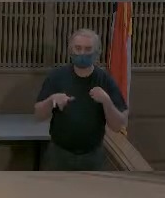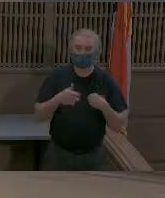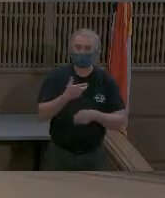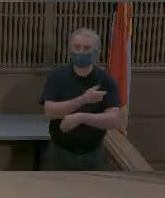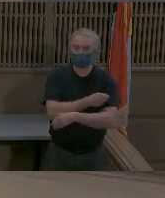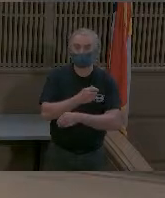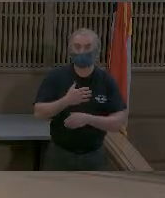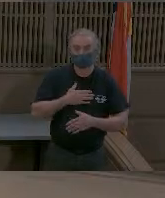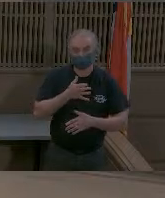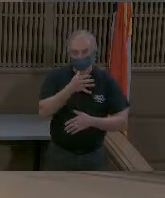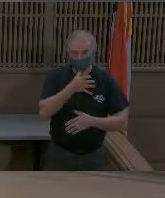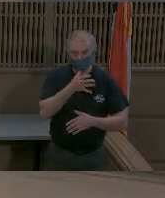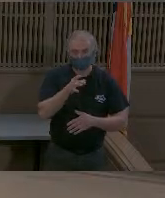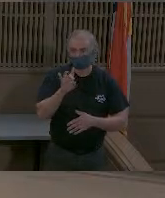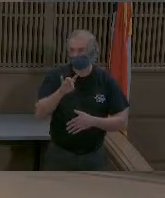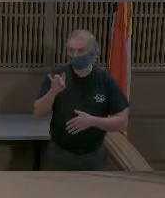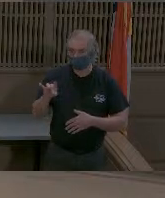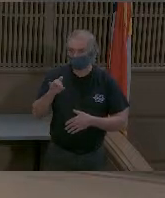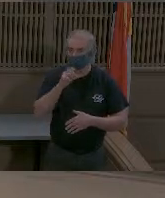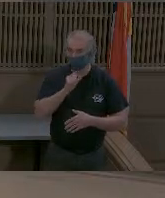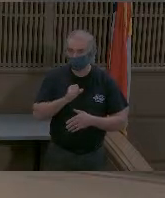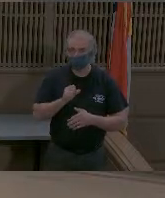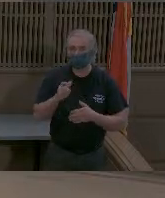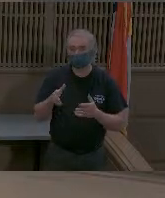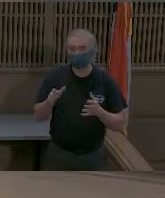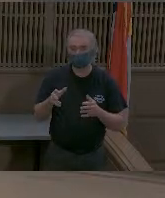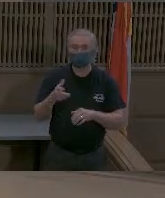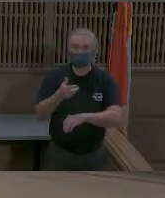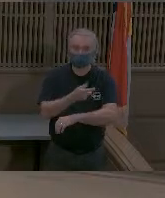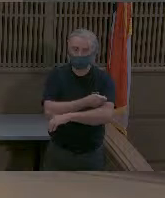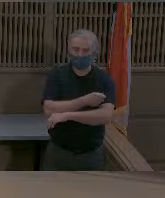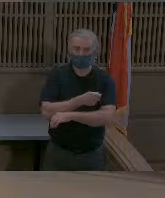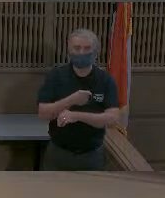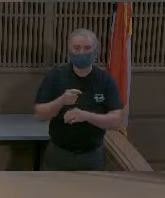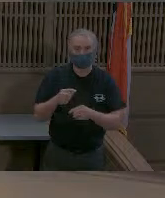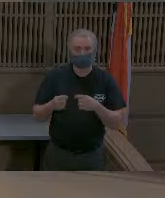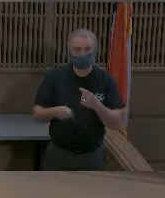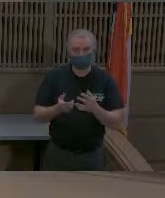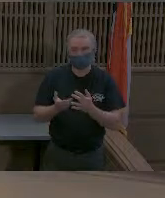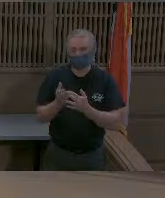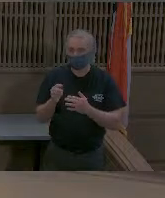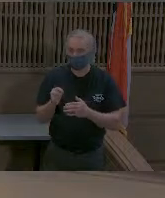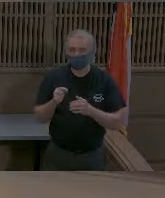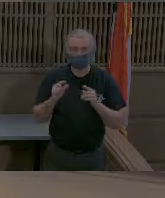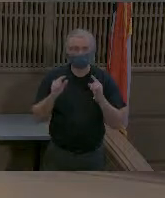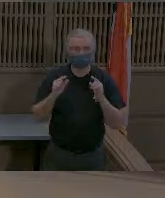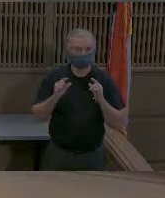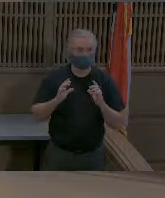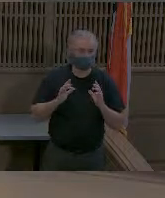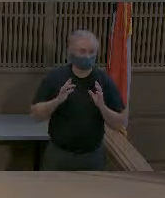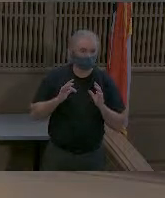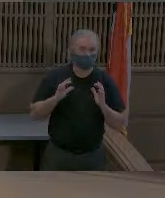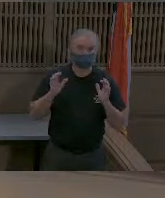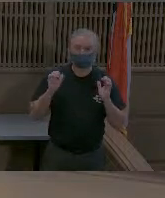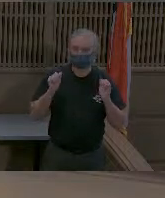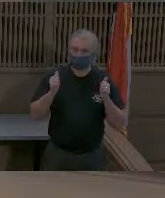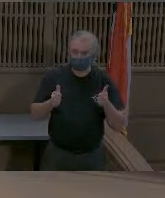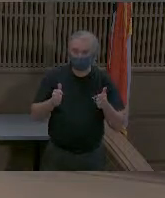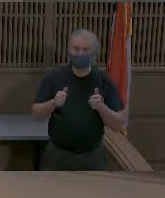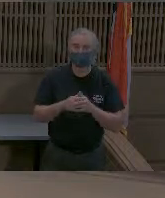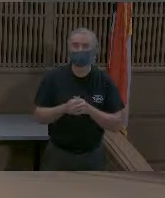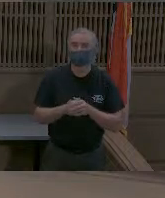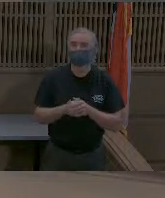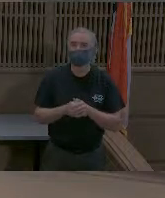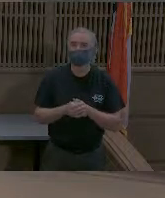it. She's doing fine. She came through it fine. My sisters, I'm the baby of the group.